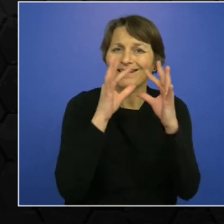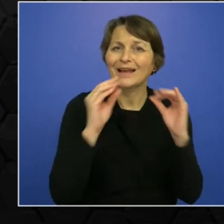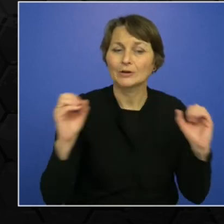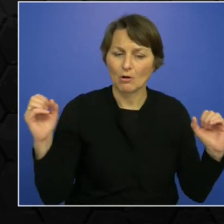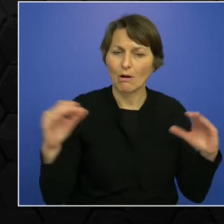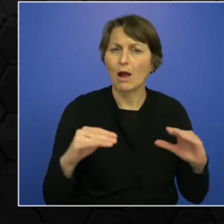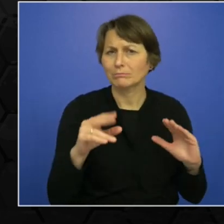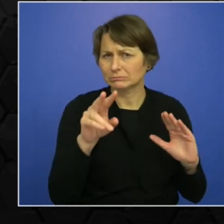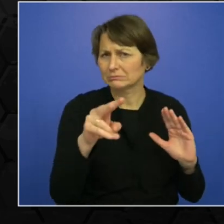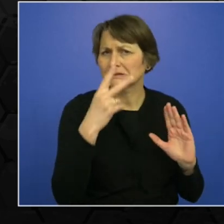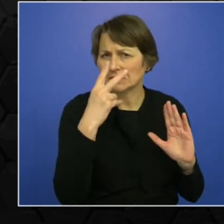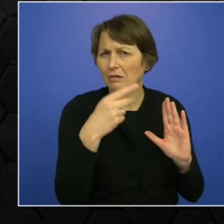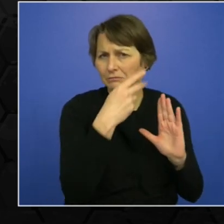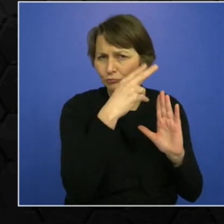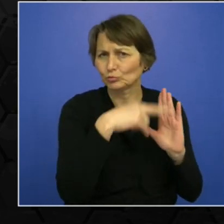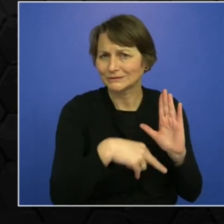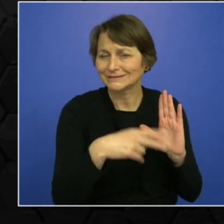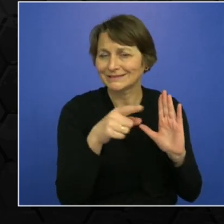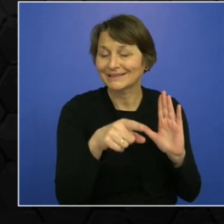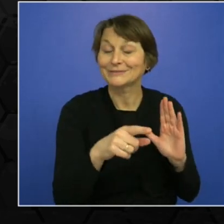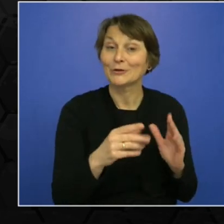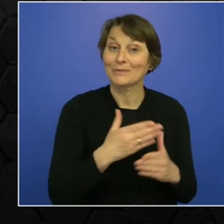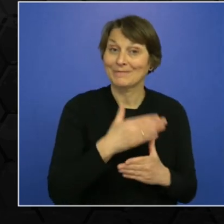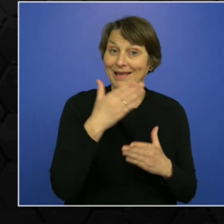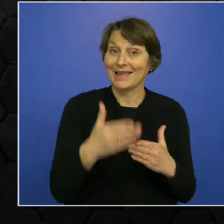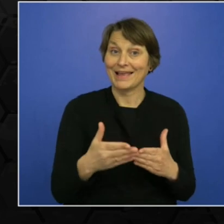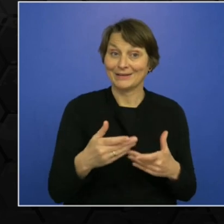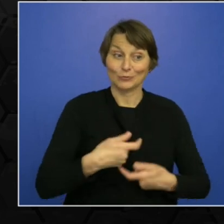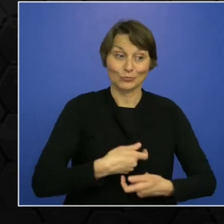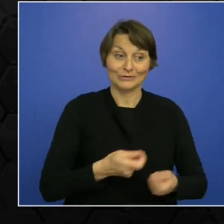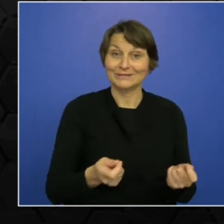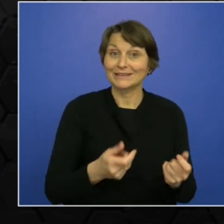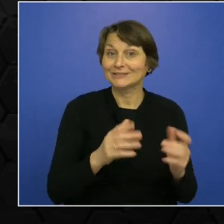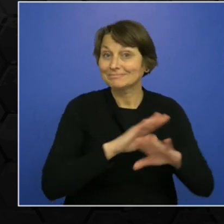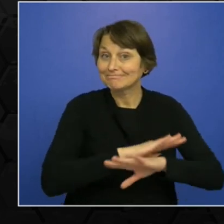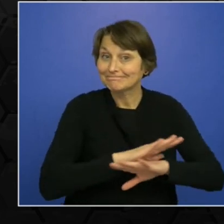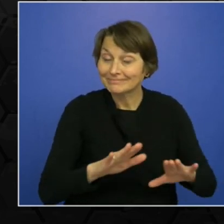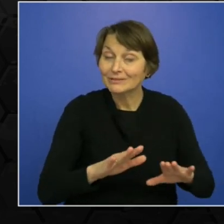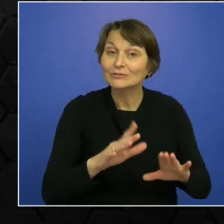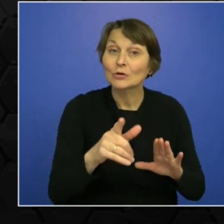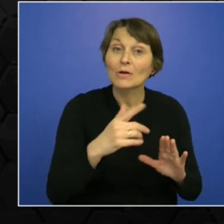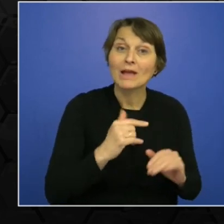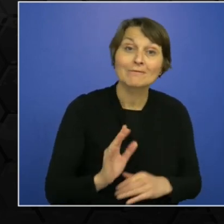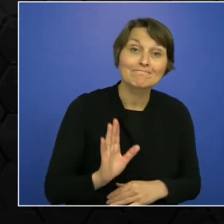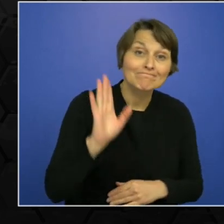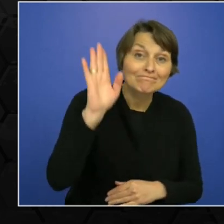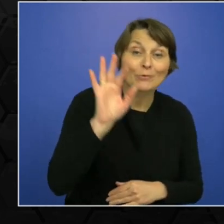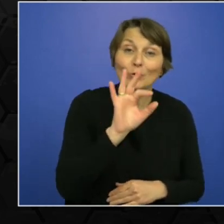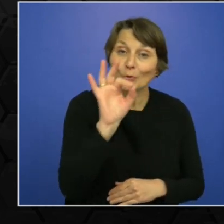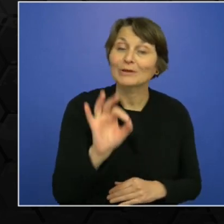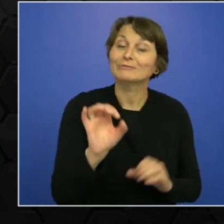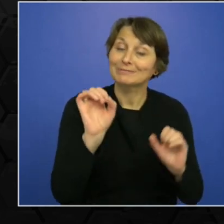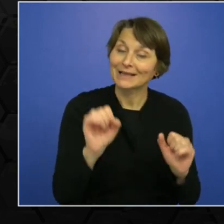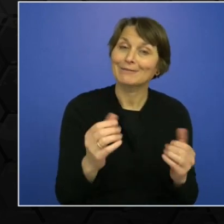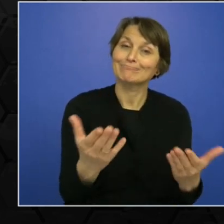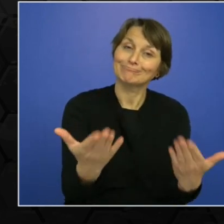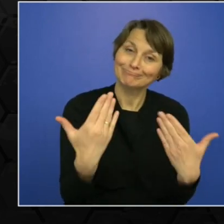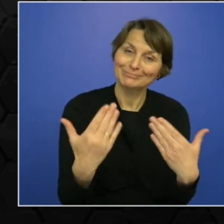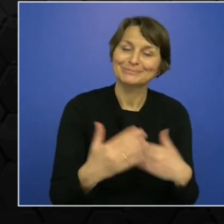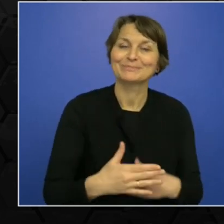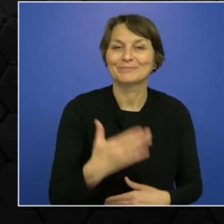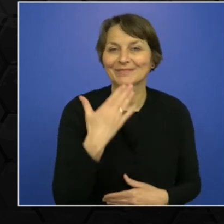presentation, and this would be a great time to ask any questions if there is. Thank you. Thank you.